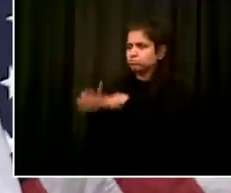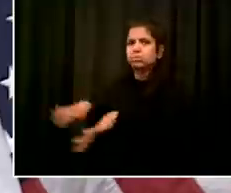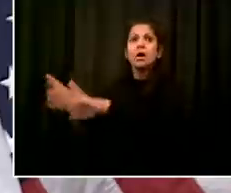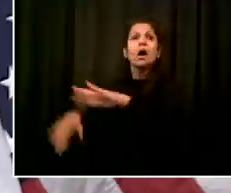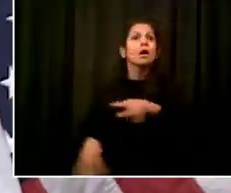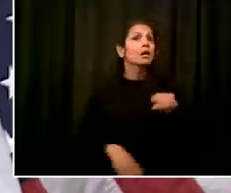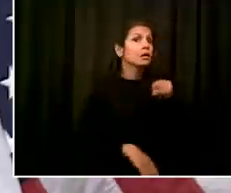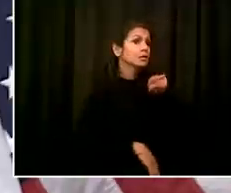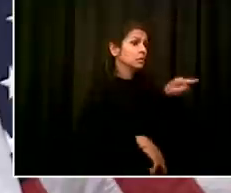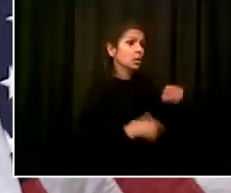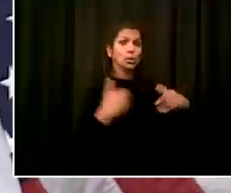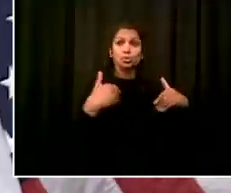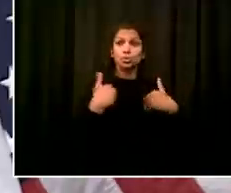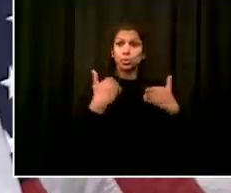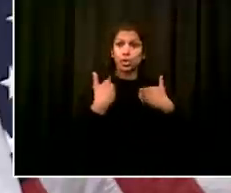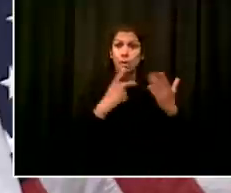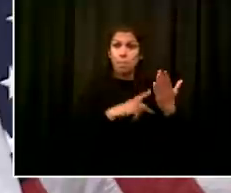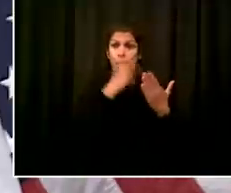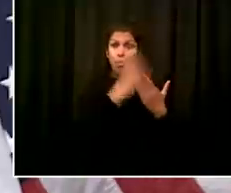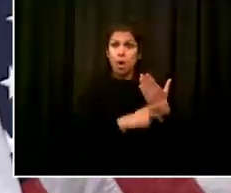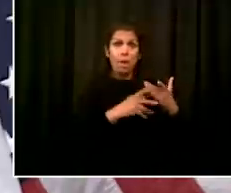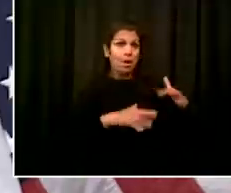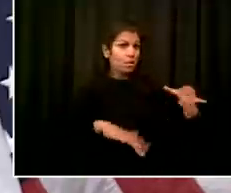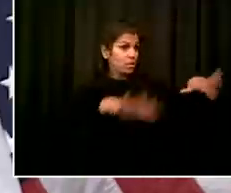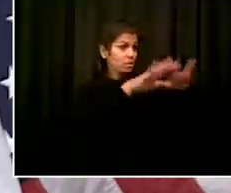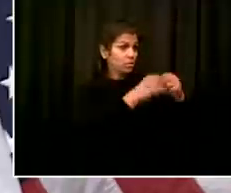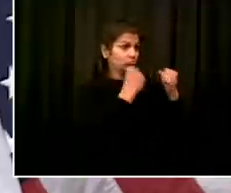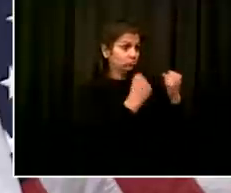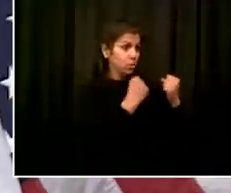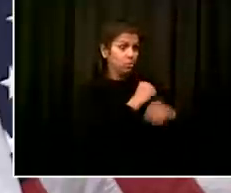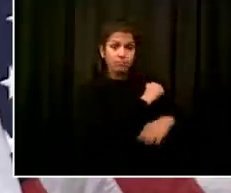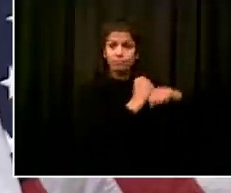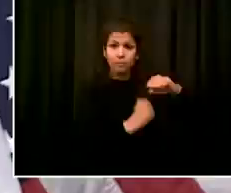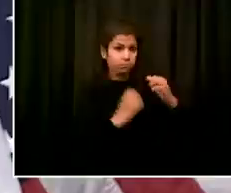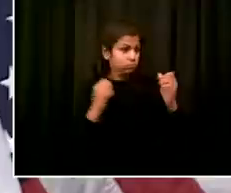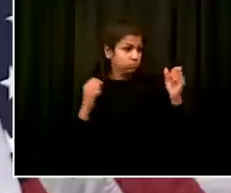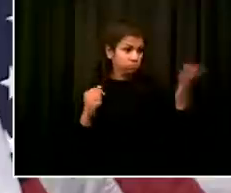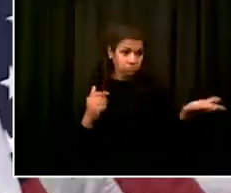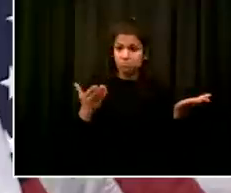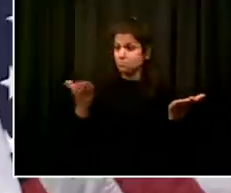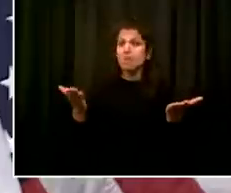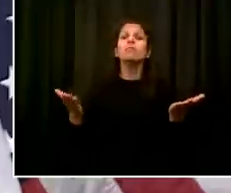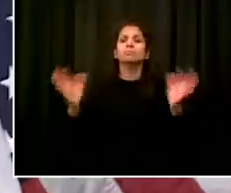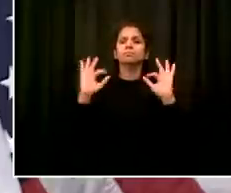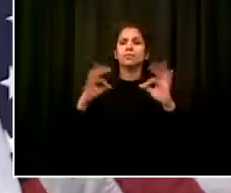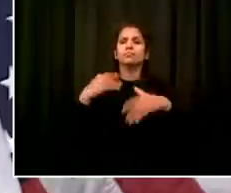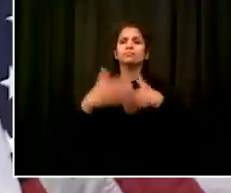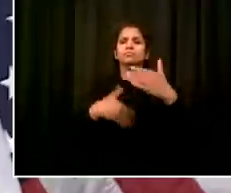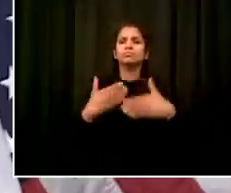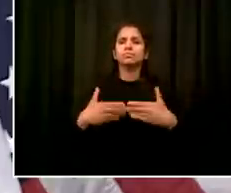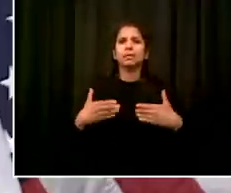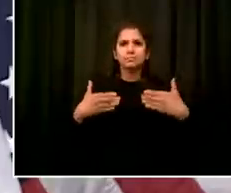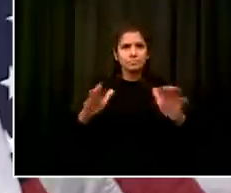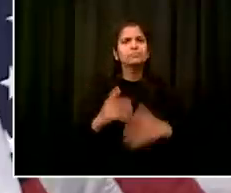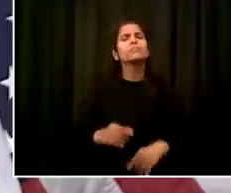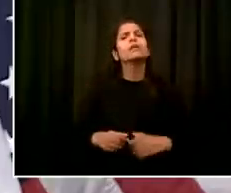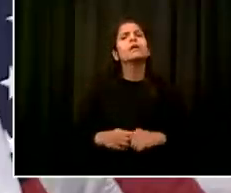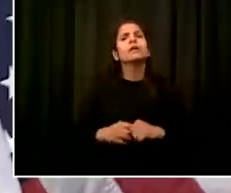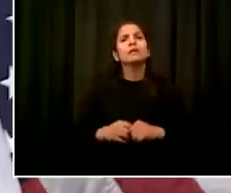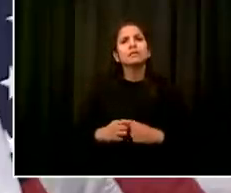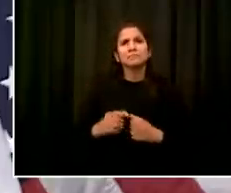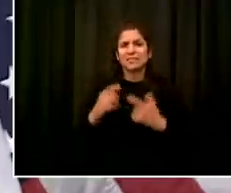building community with people and healing, I think that's necessary for now. So I understand the